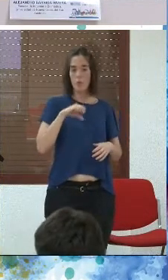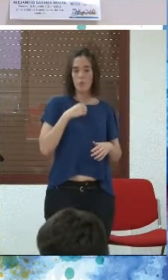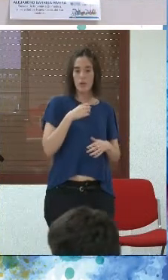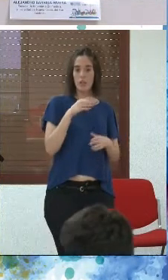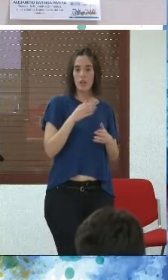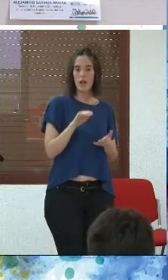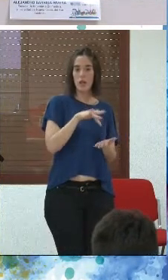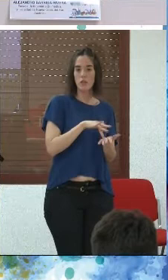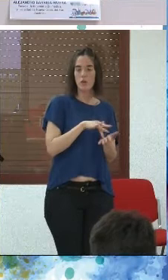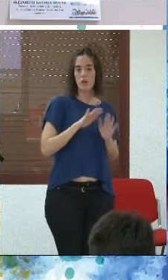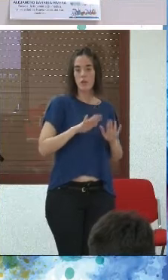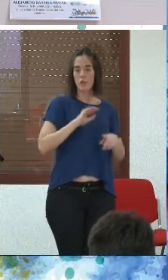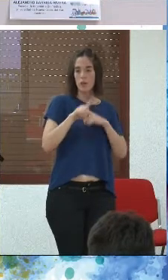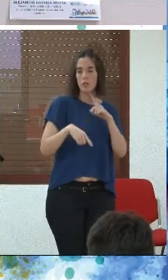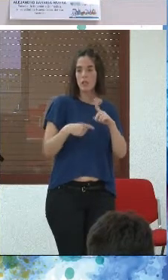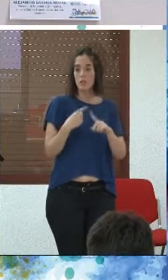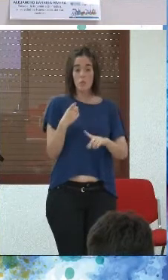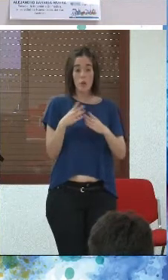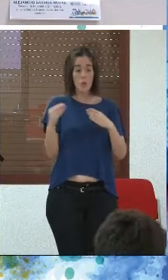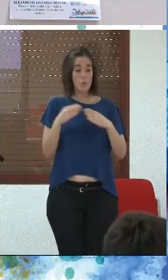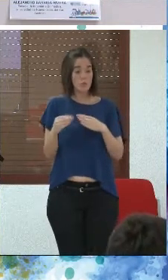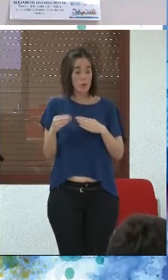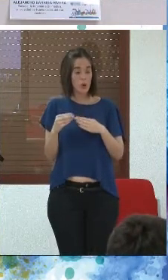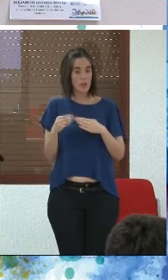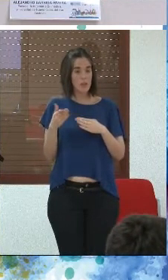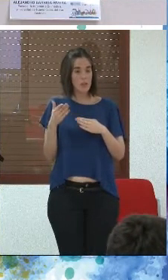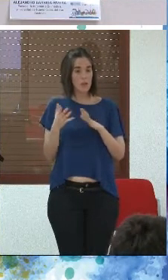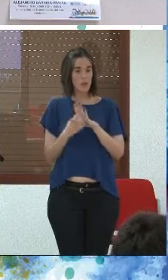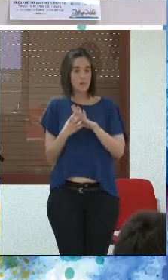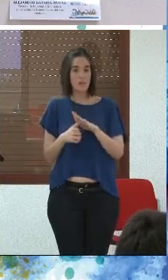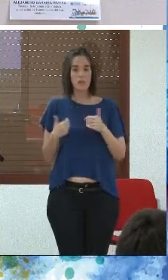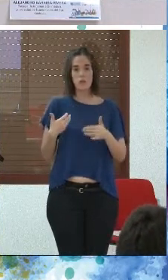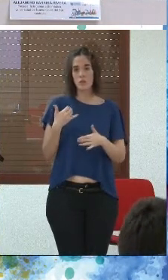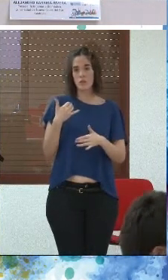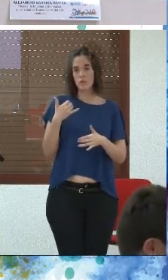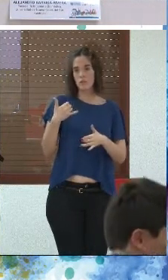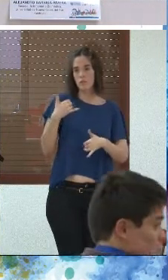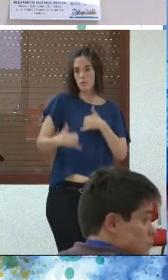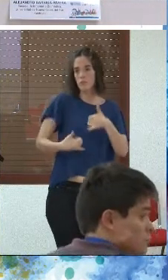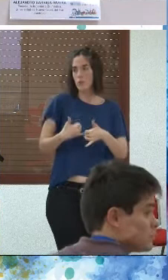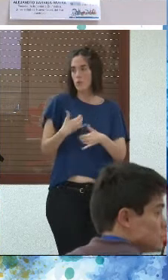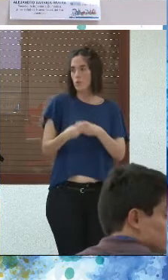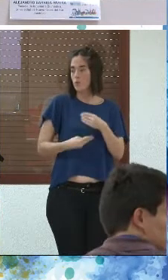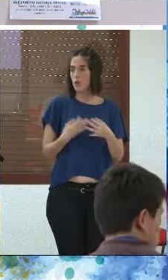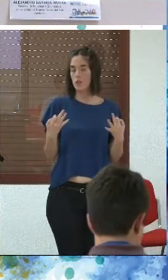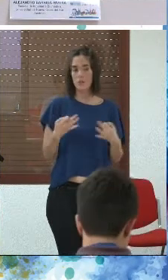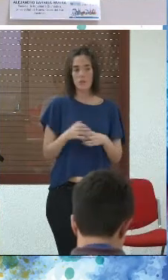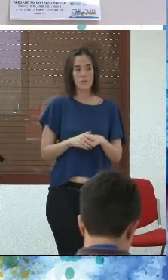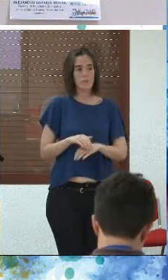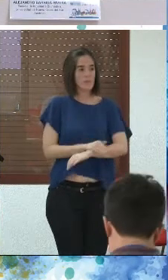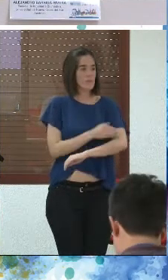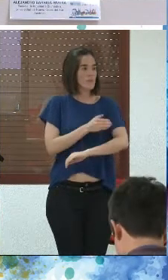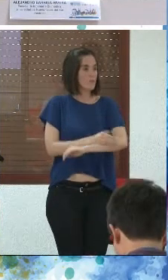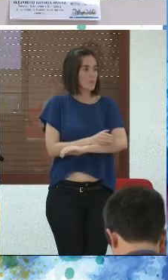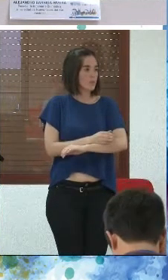hospital, but we want it to be used outside of the hospital setting. So it has to be portable so that the user can take it with